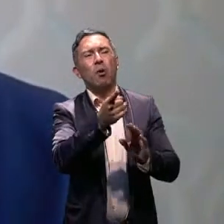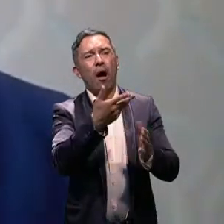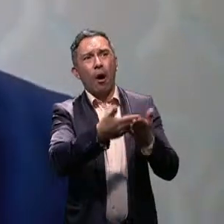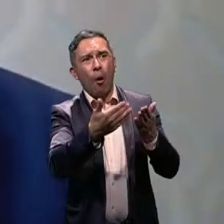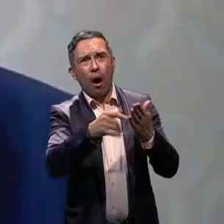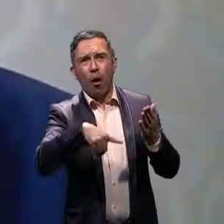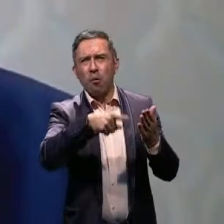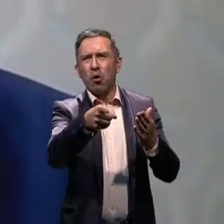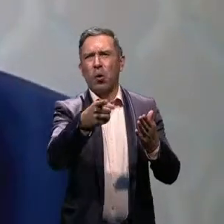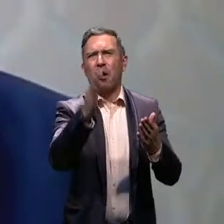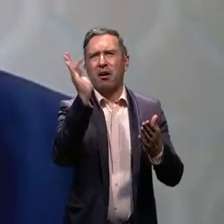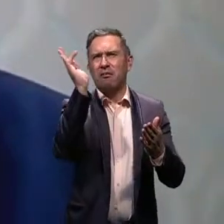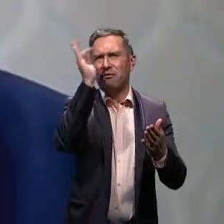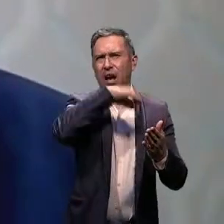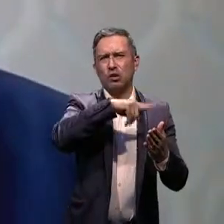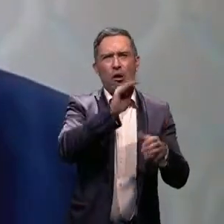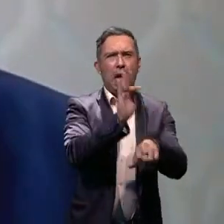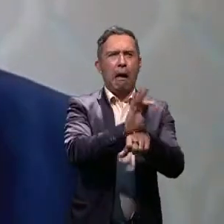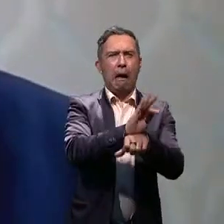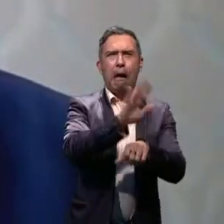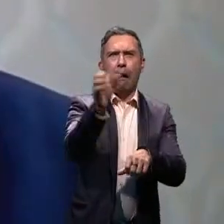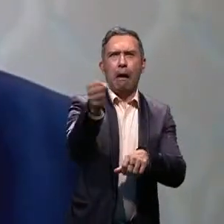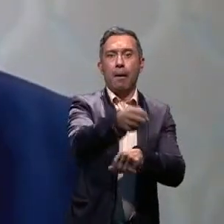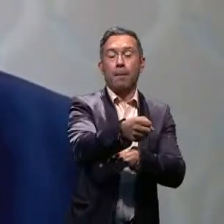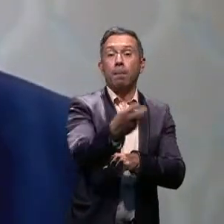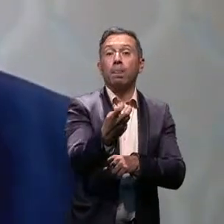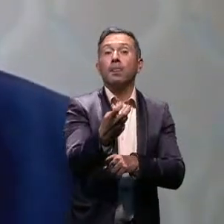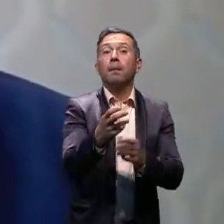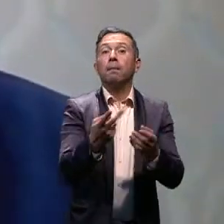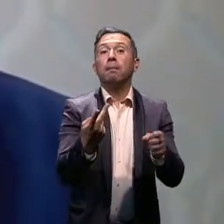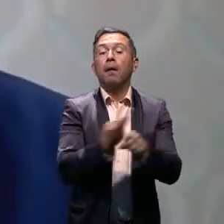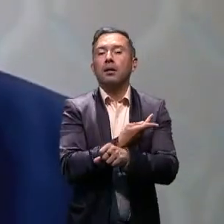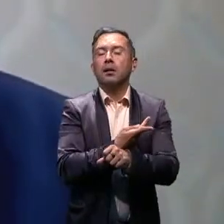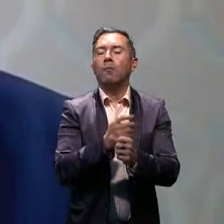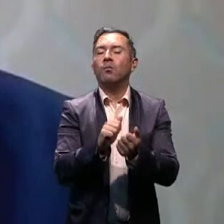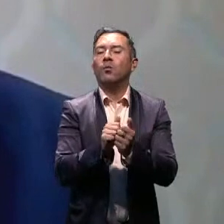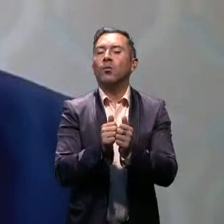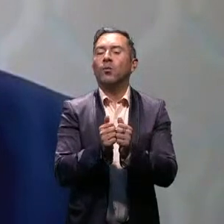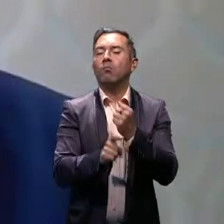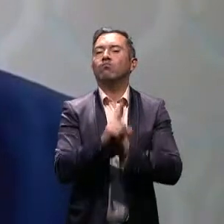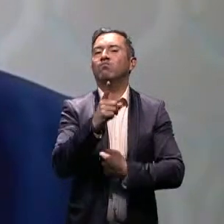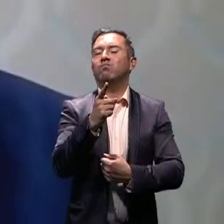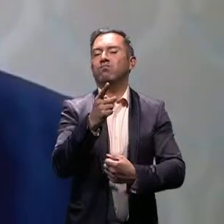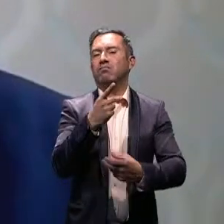illegitimate, what we are doing is that we are opening up the door to violence,